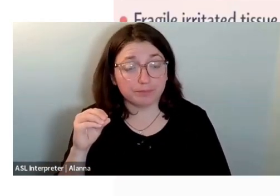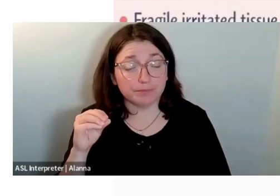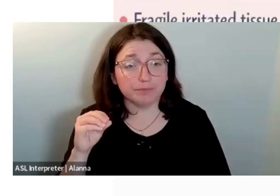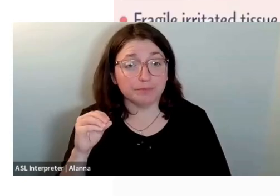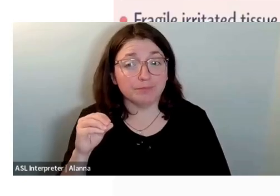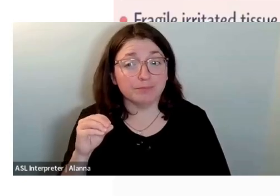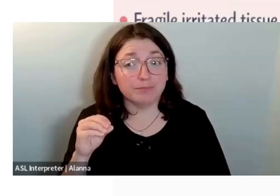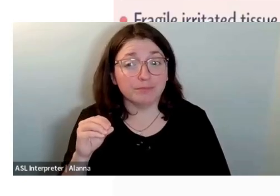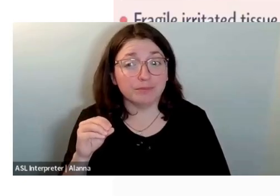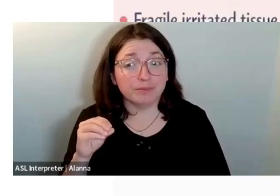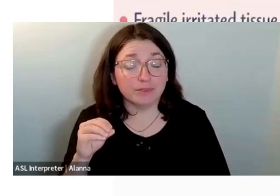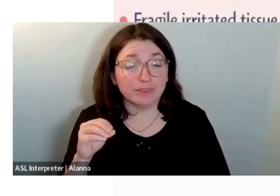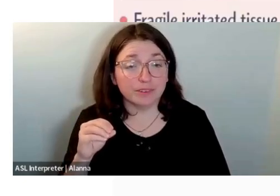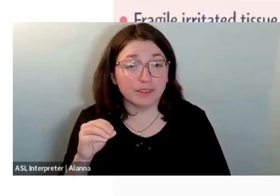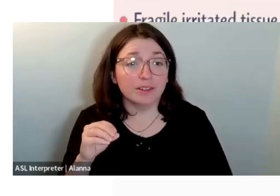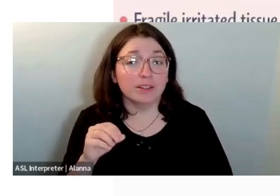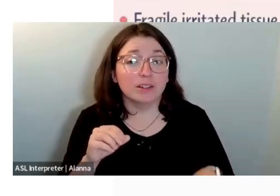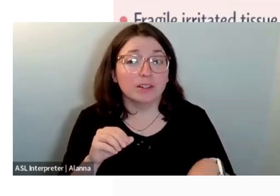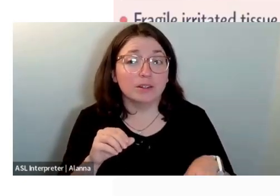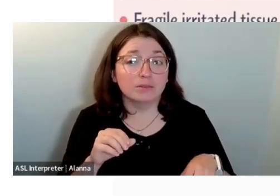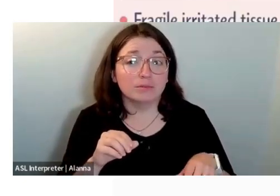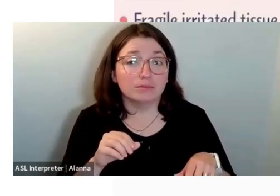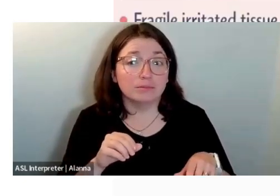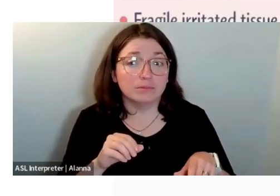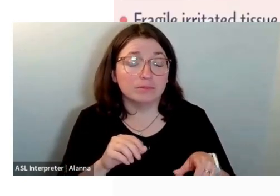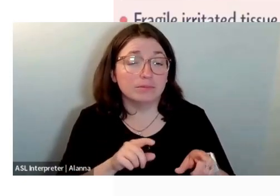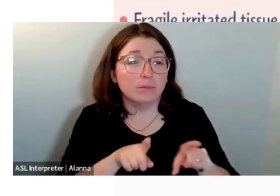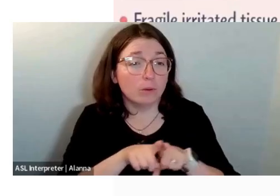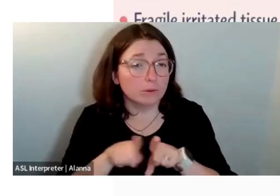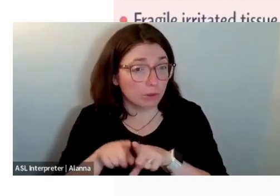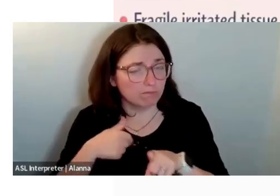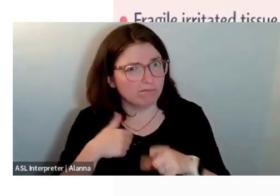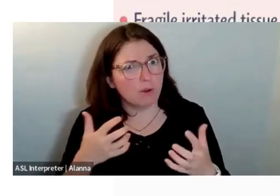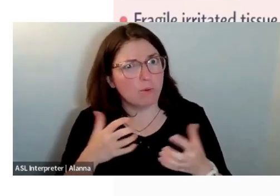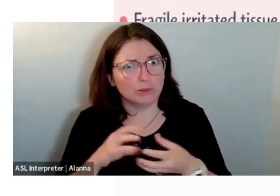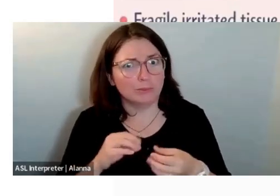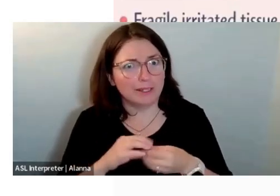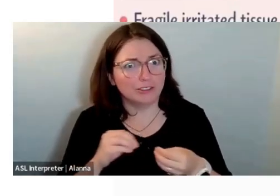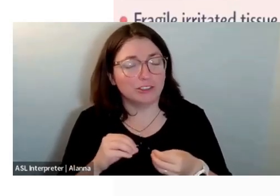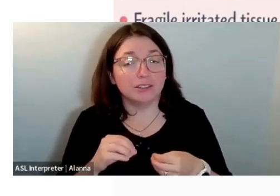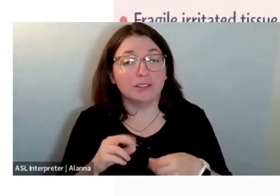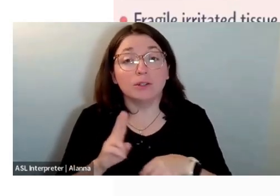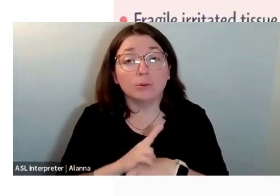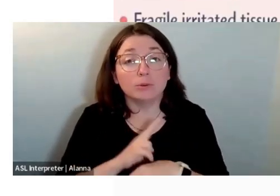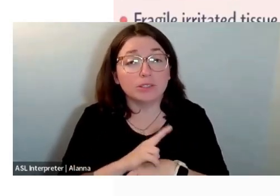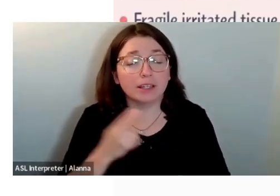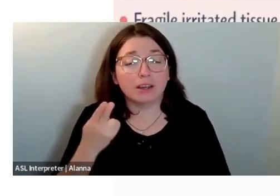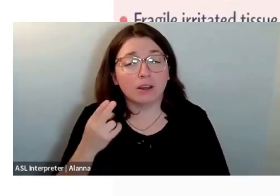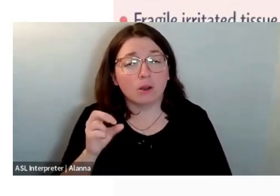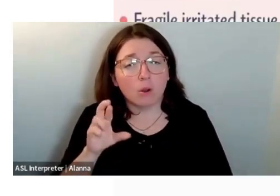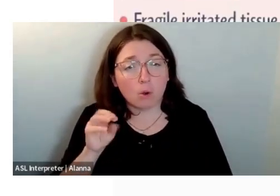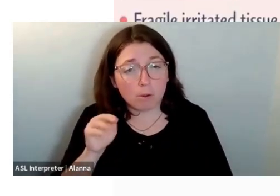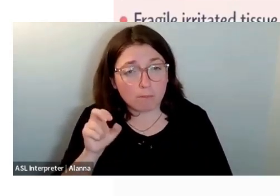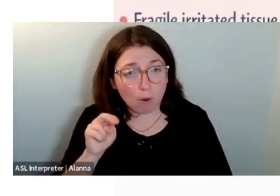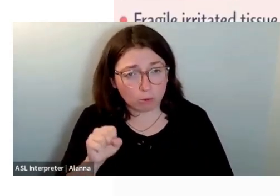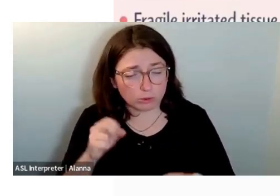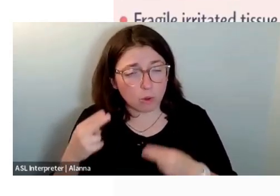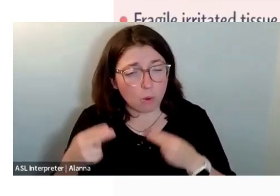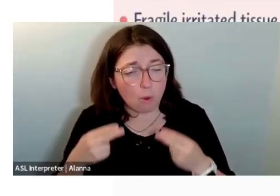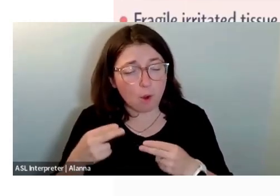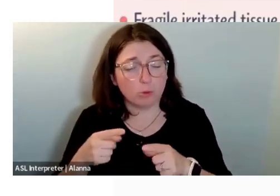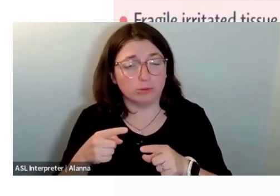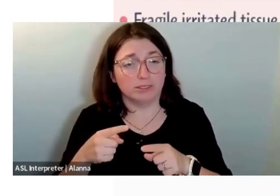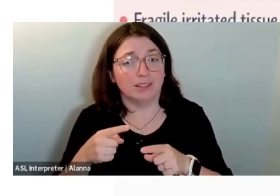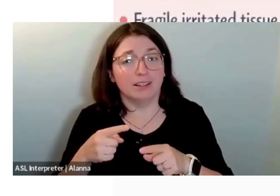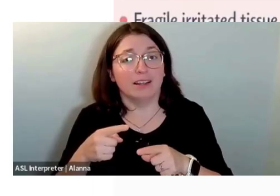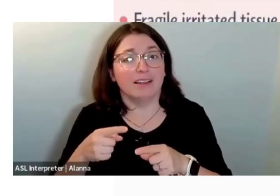signal that topical hormones are also very good for this skin when it becomes thin and